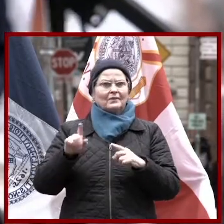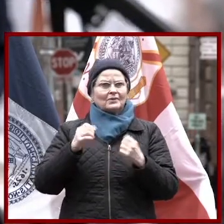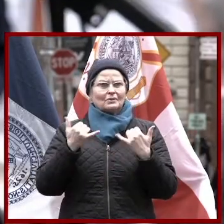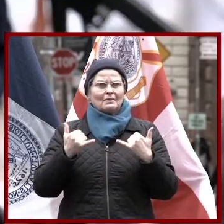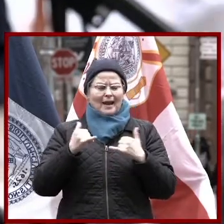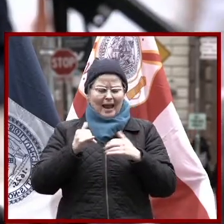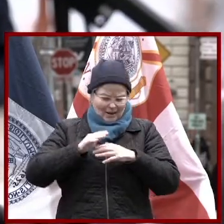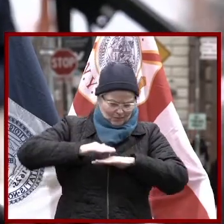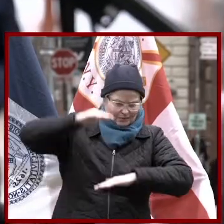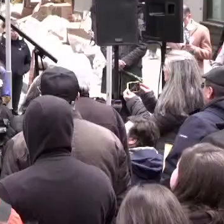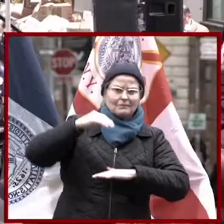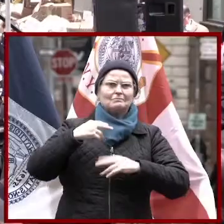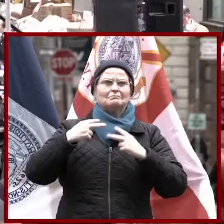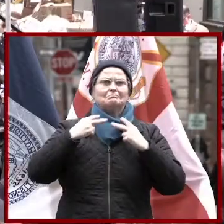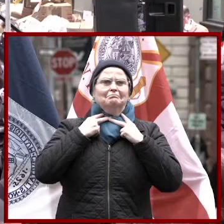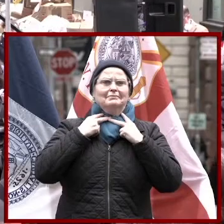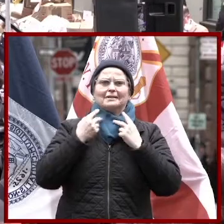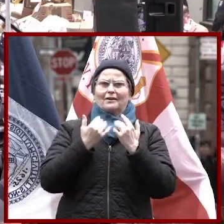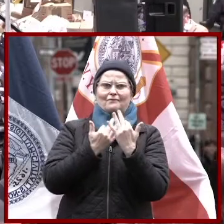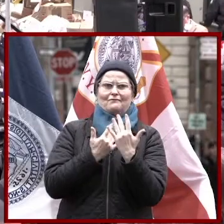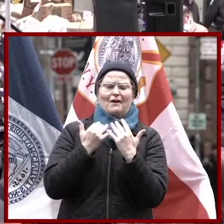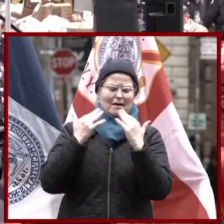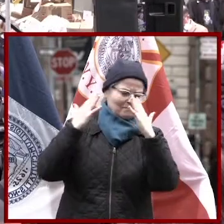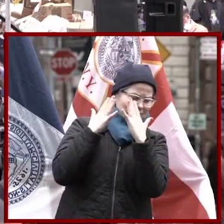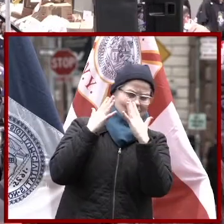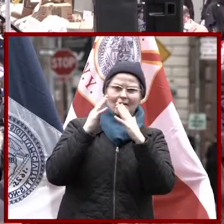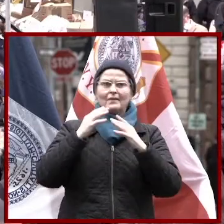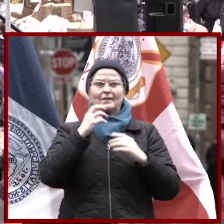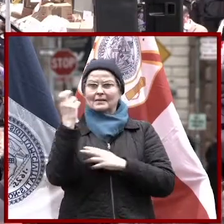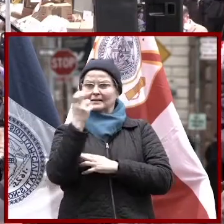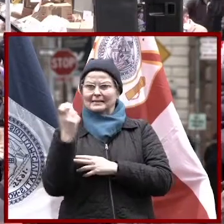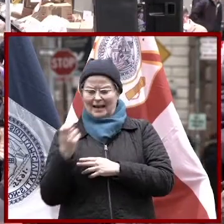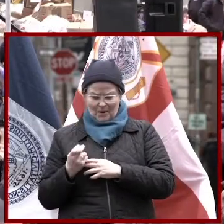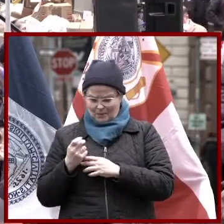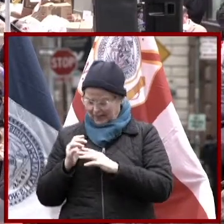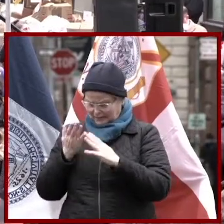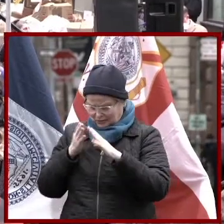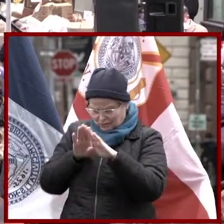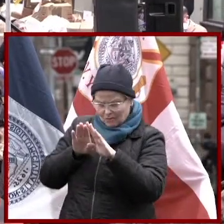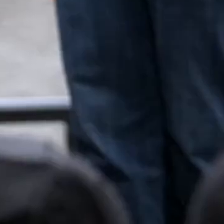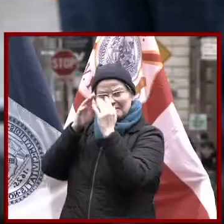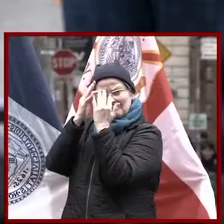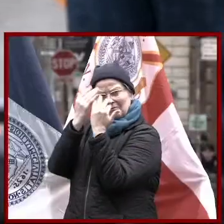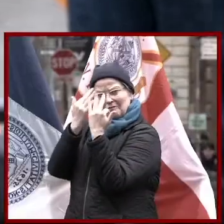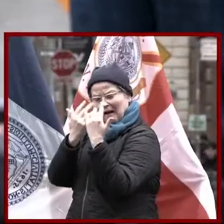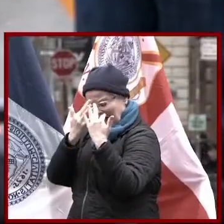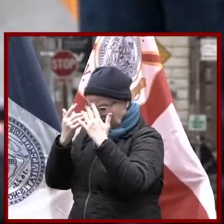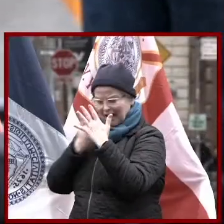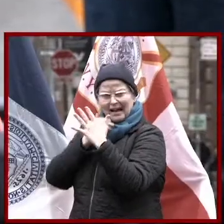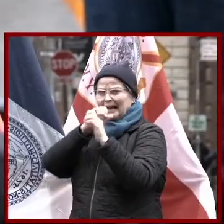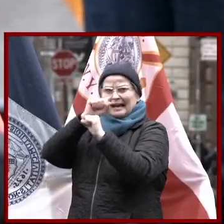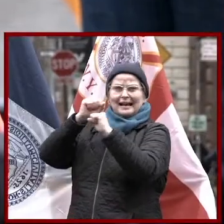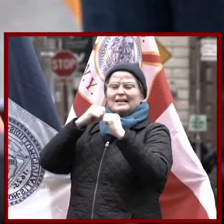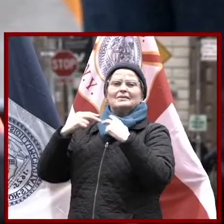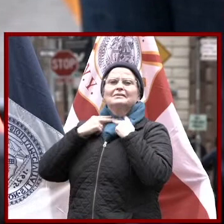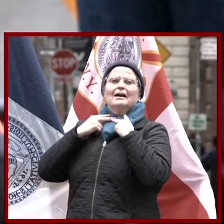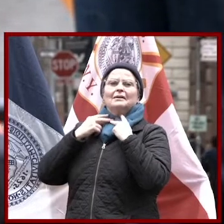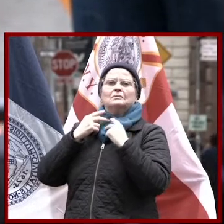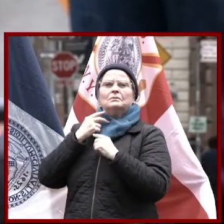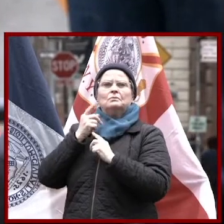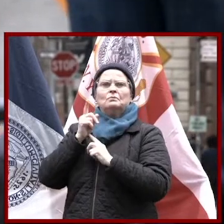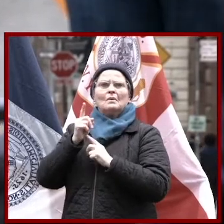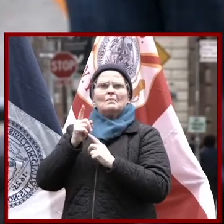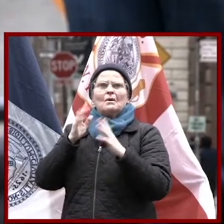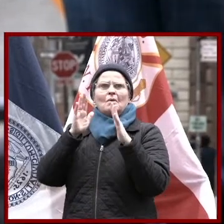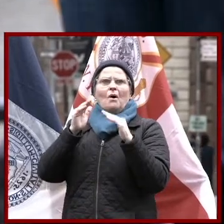trapped by the fire. There was a moment of hope when the fire truck arrived, but the ladder could only